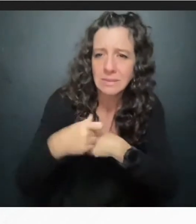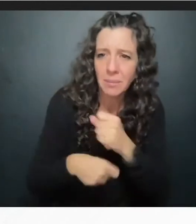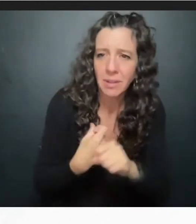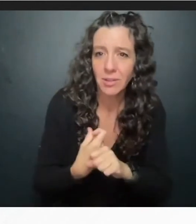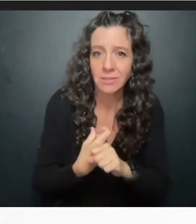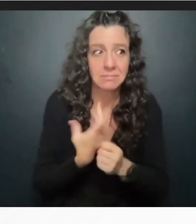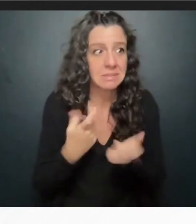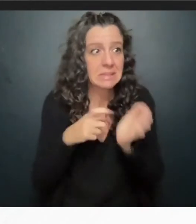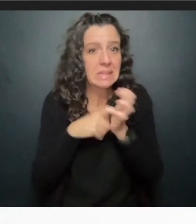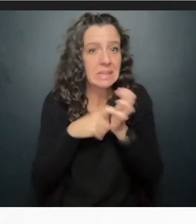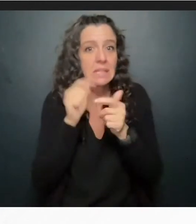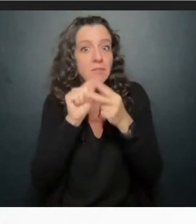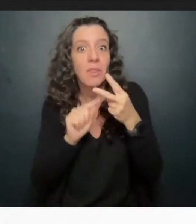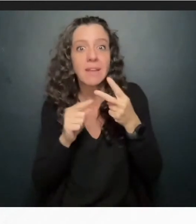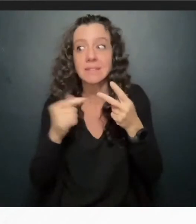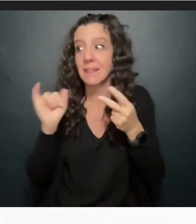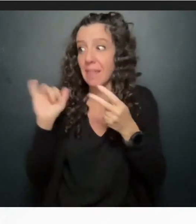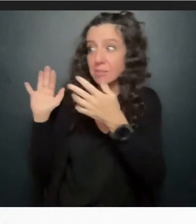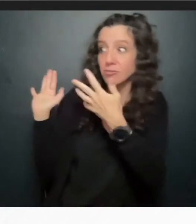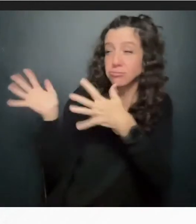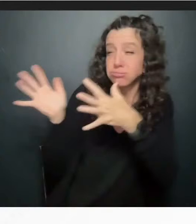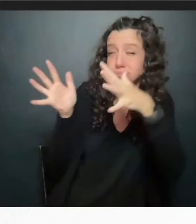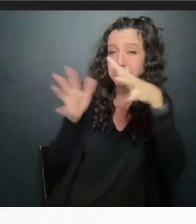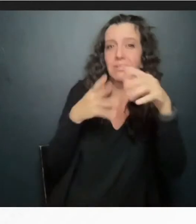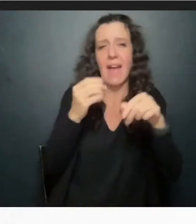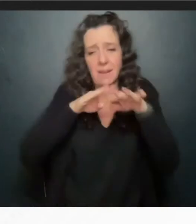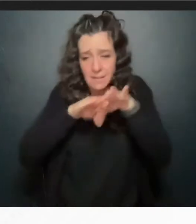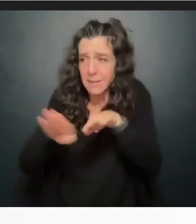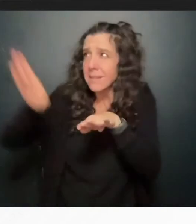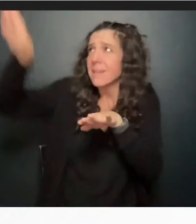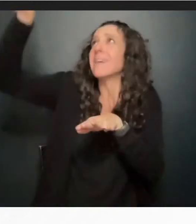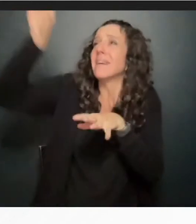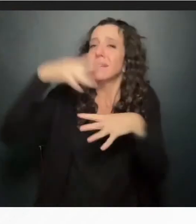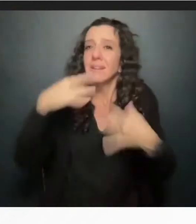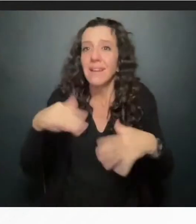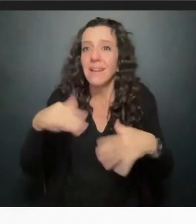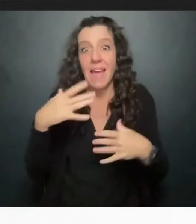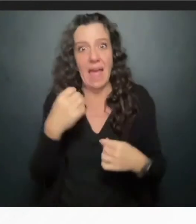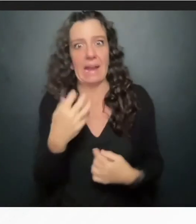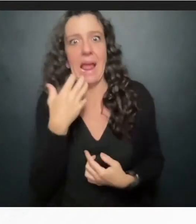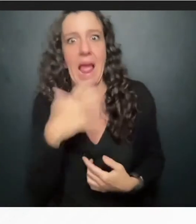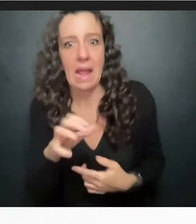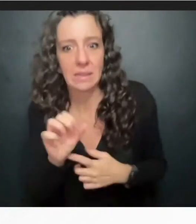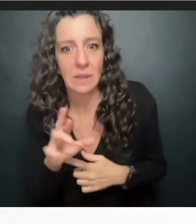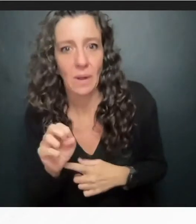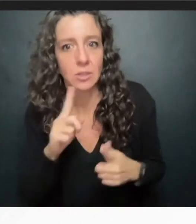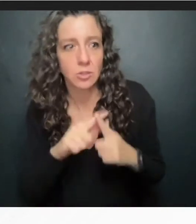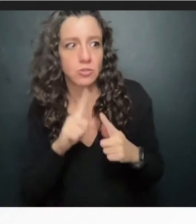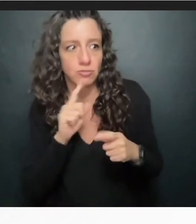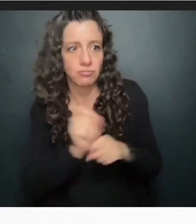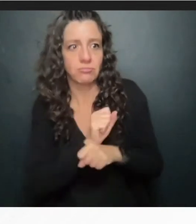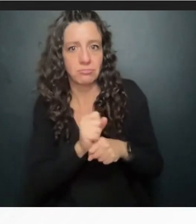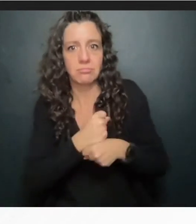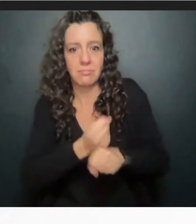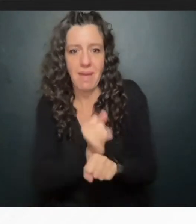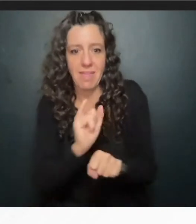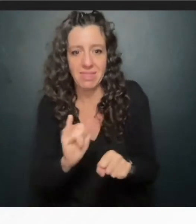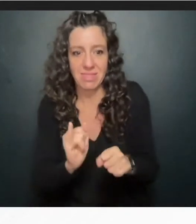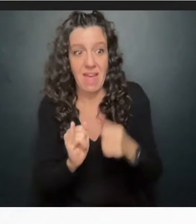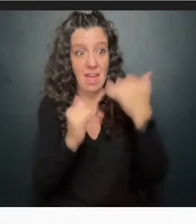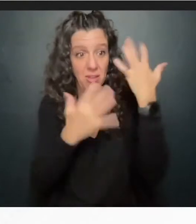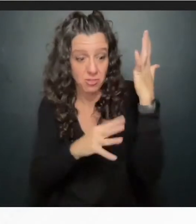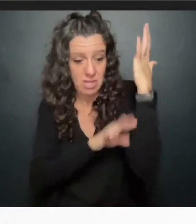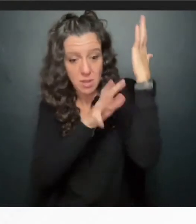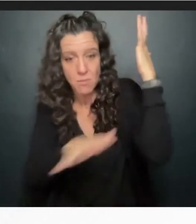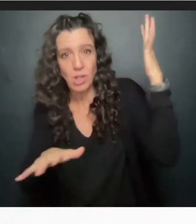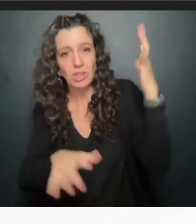winds or very steep slopes in order for those, in a heat source, in order for those fuels to ignite and